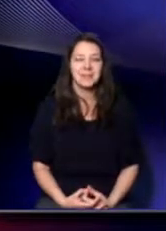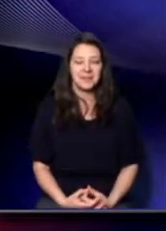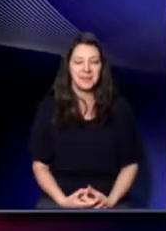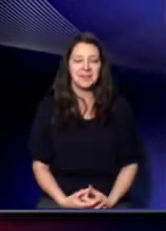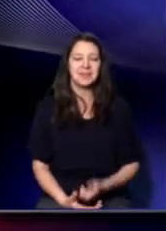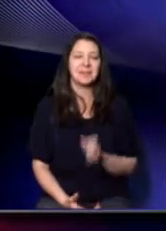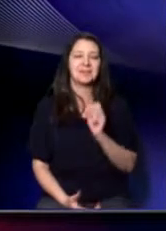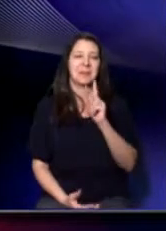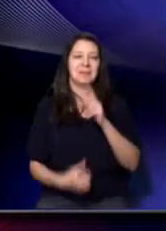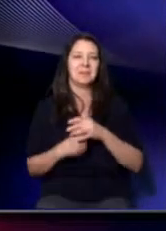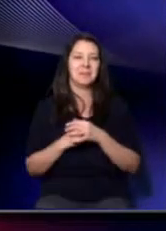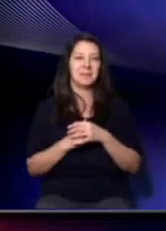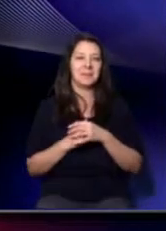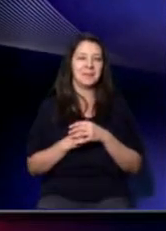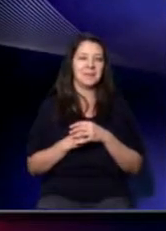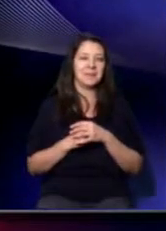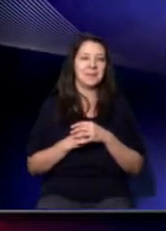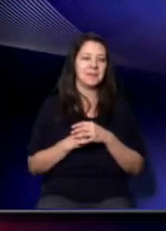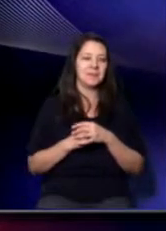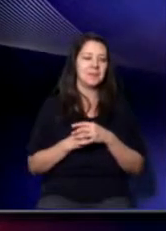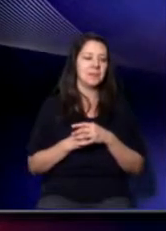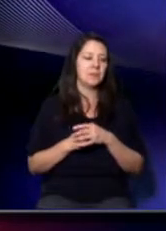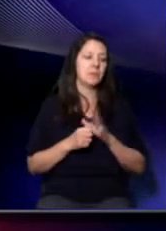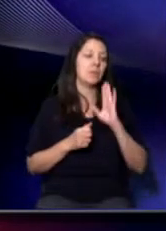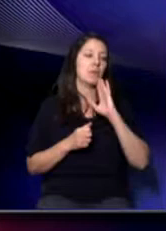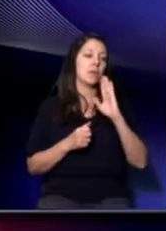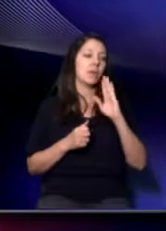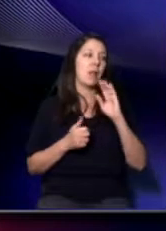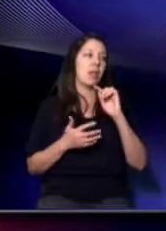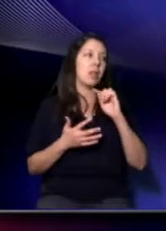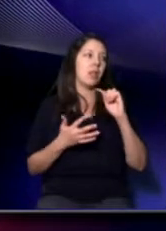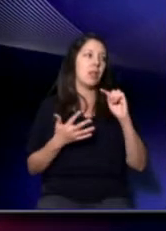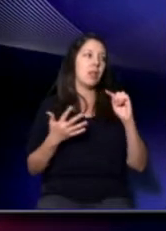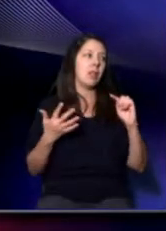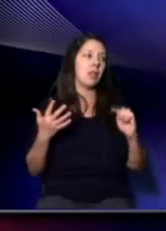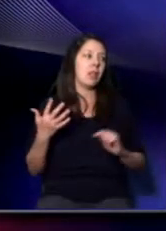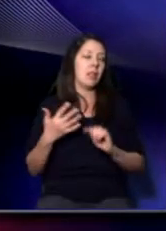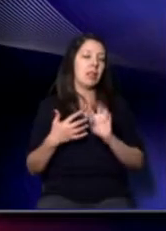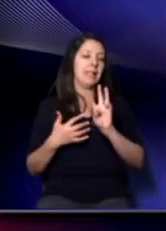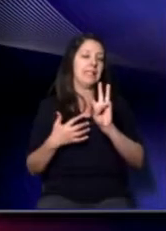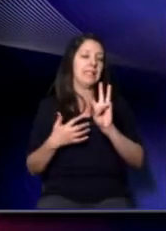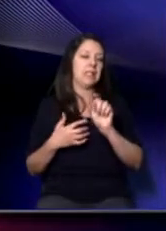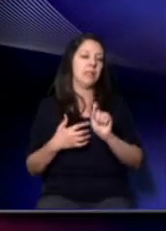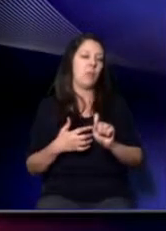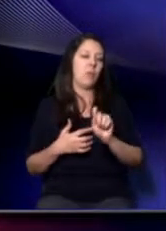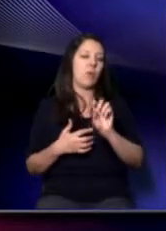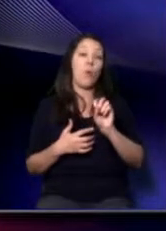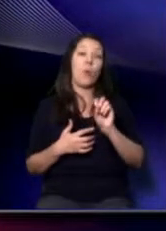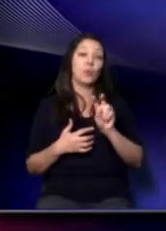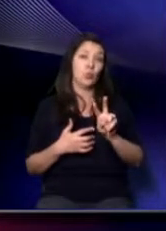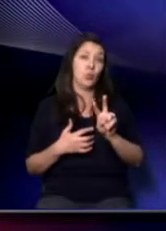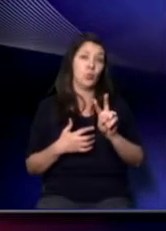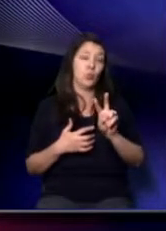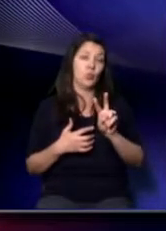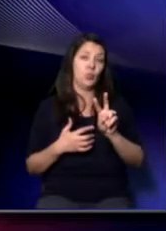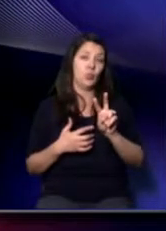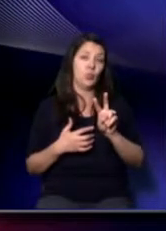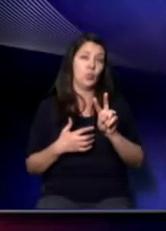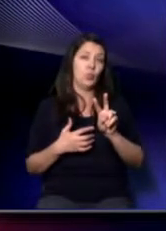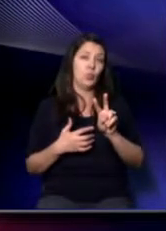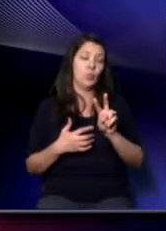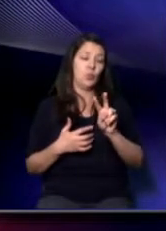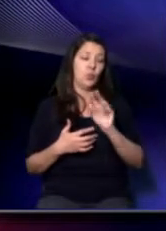Okay. We are going to go down to 6.02